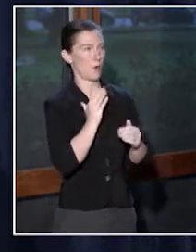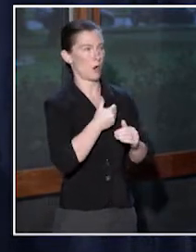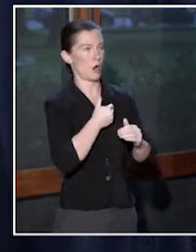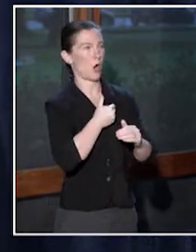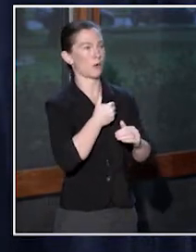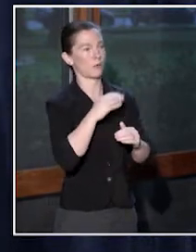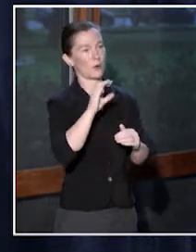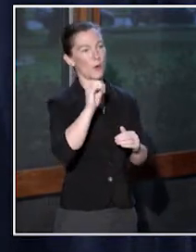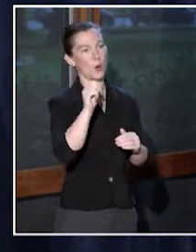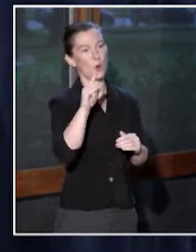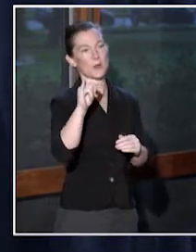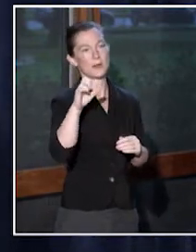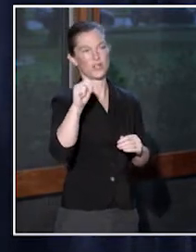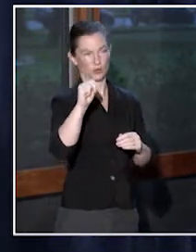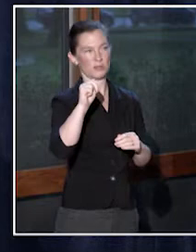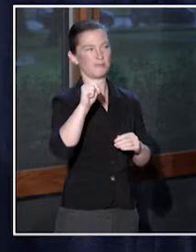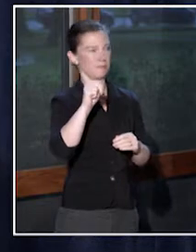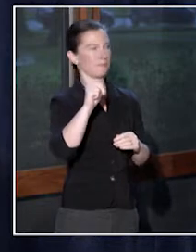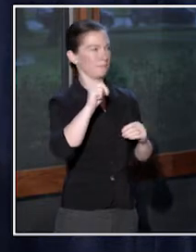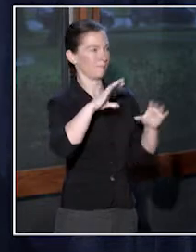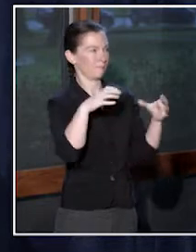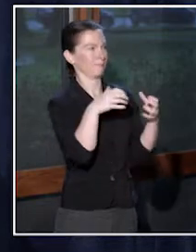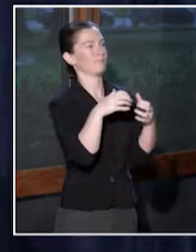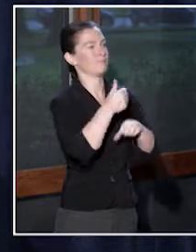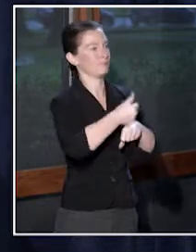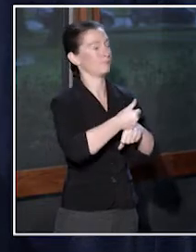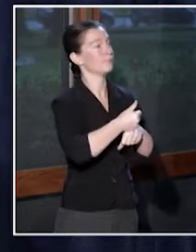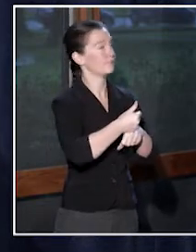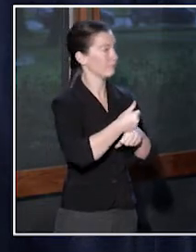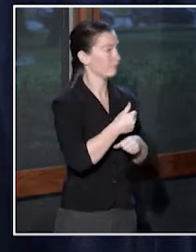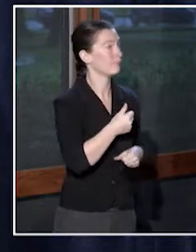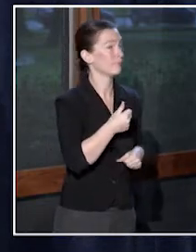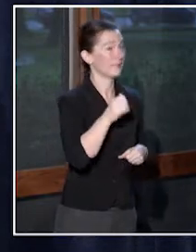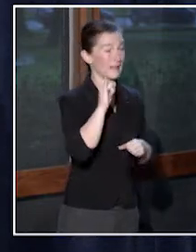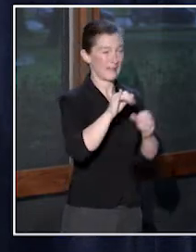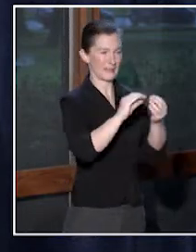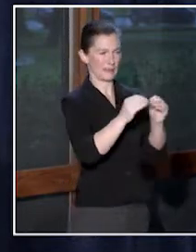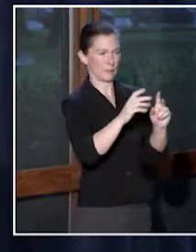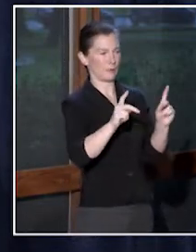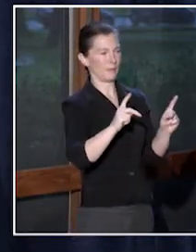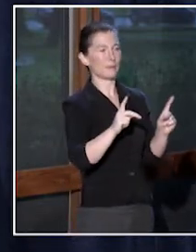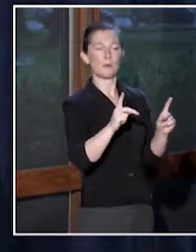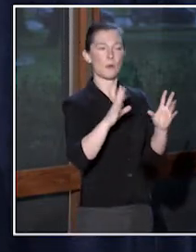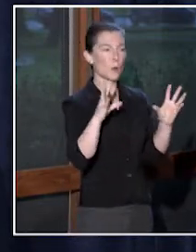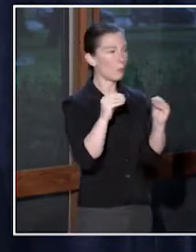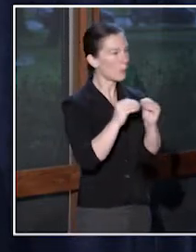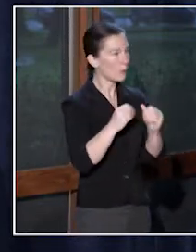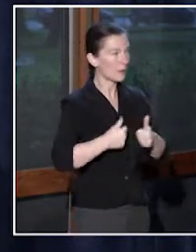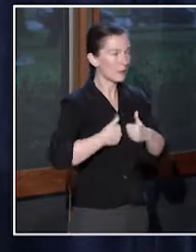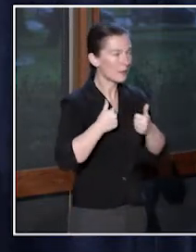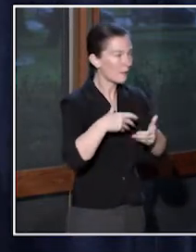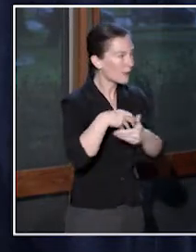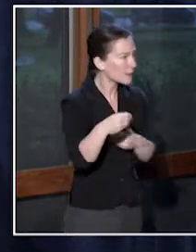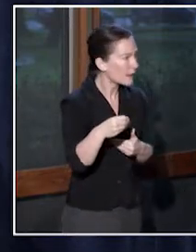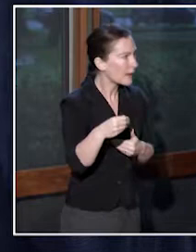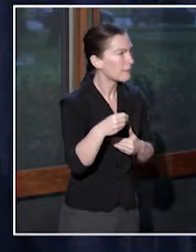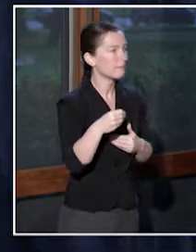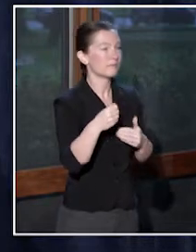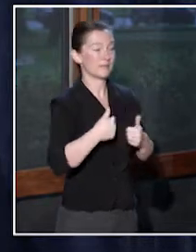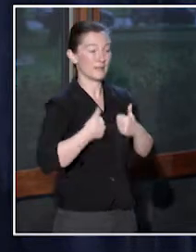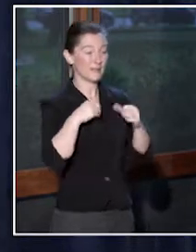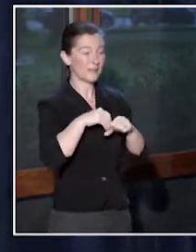That's 5,000 people who are no longer living outside, no longer living in shelter, and they have a place to call home,